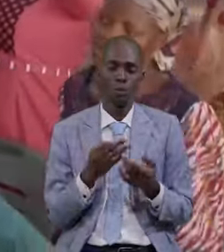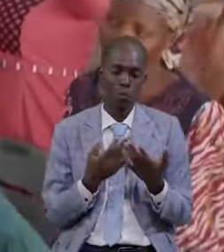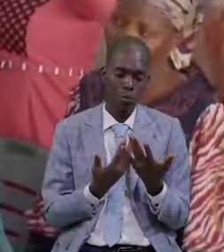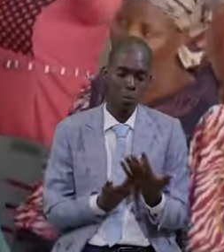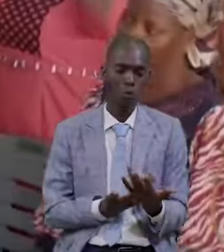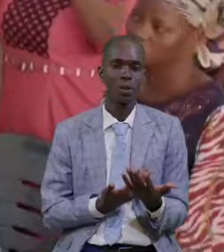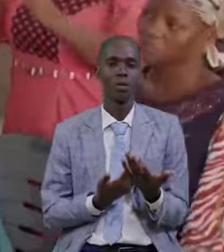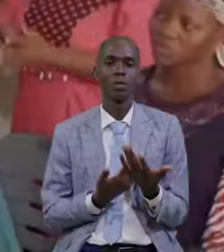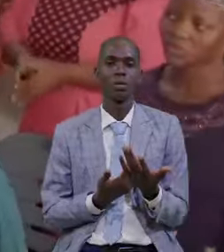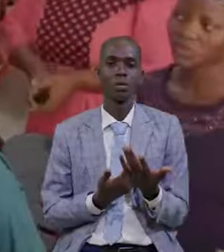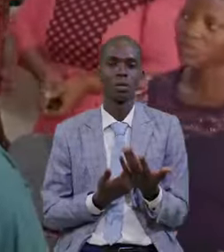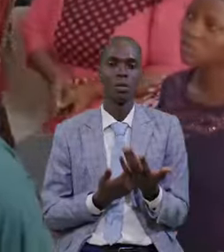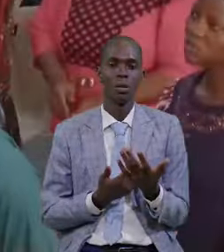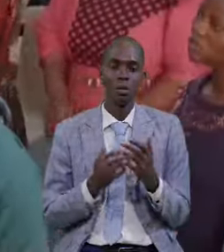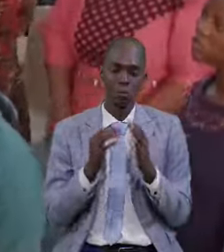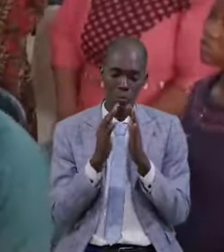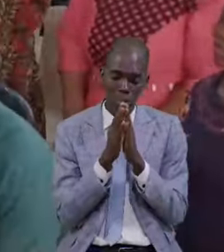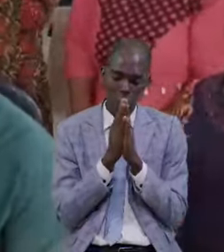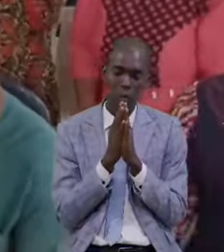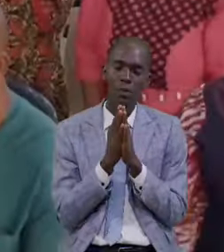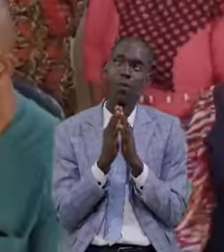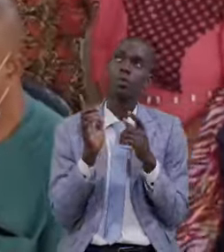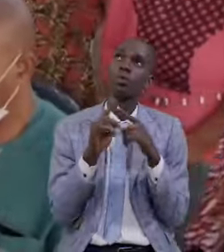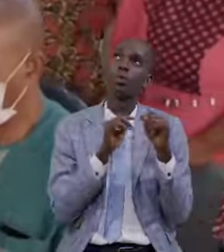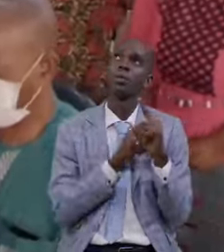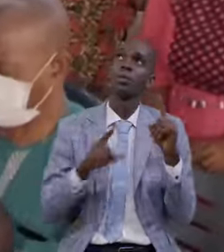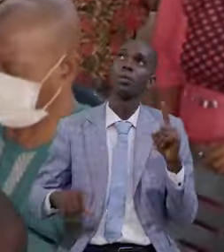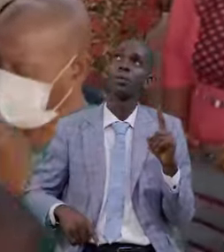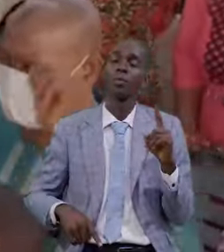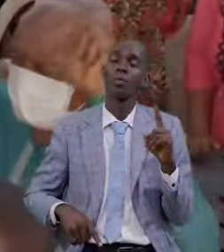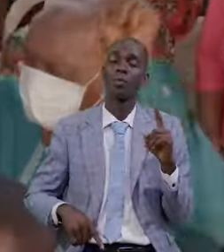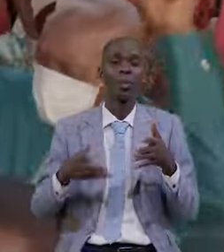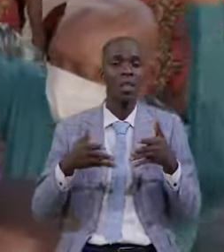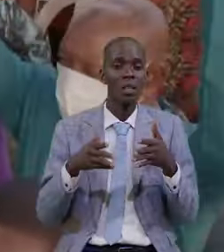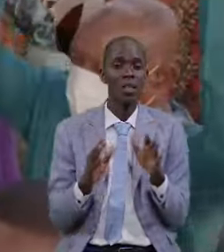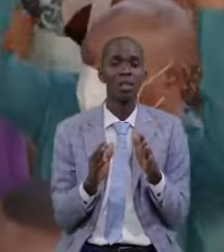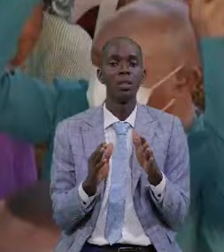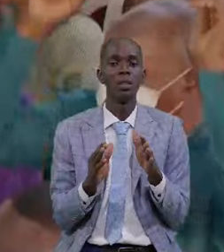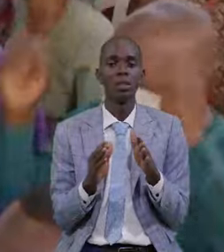wait, call upon the Lord. Let